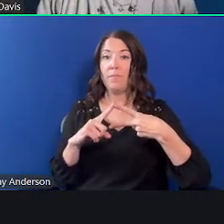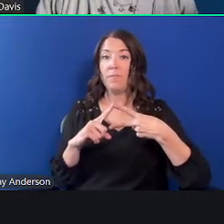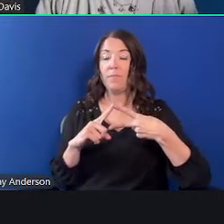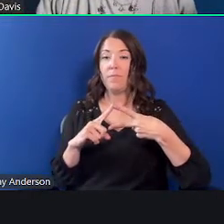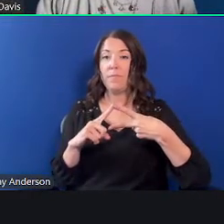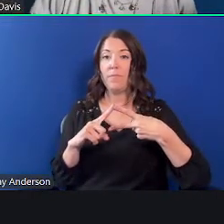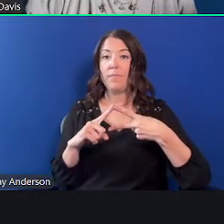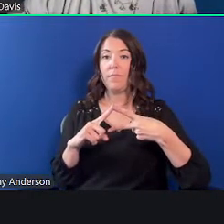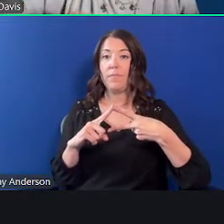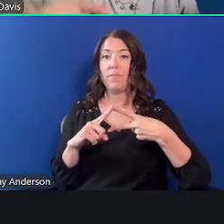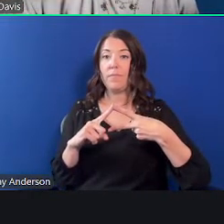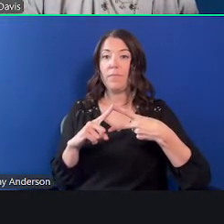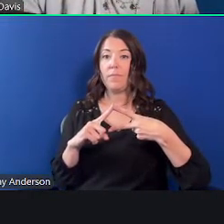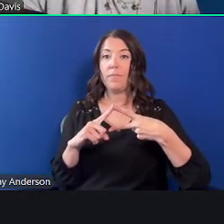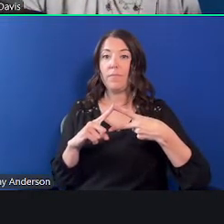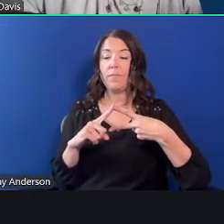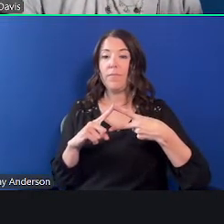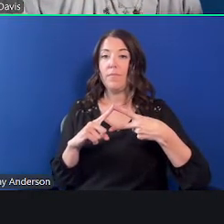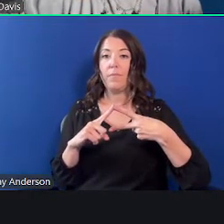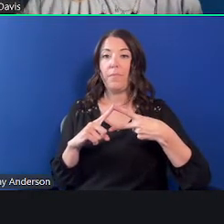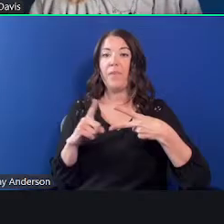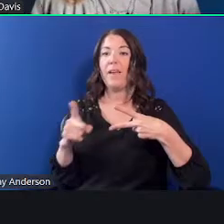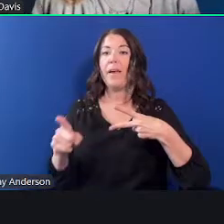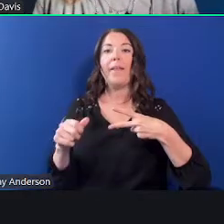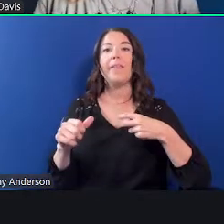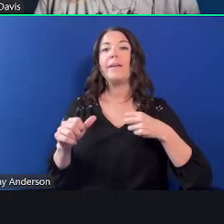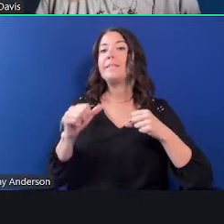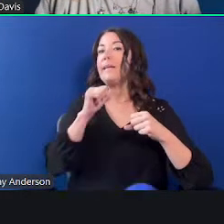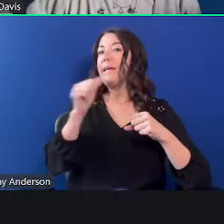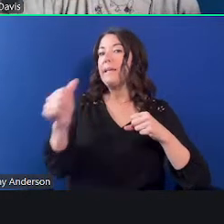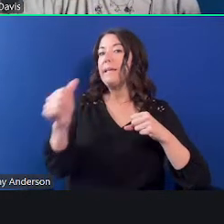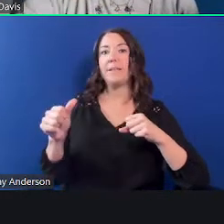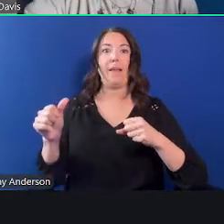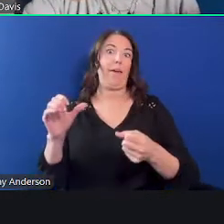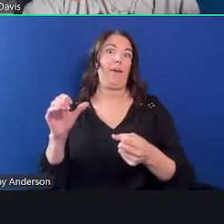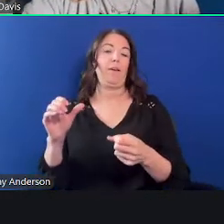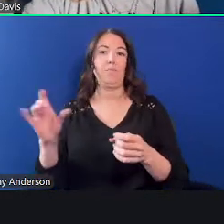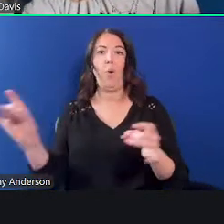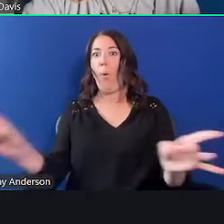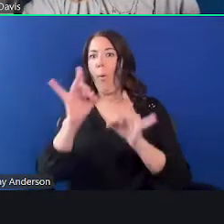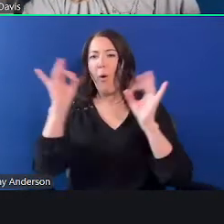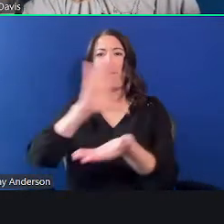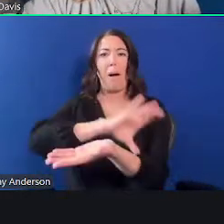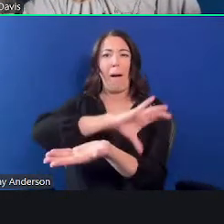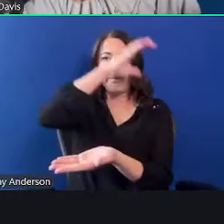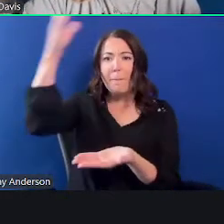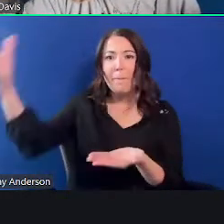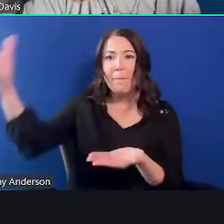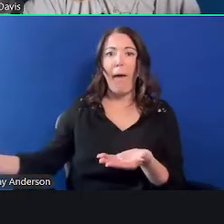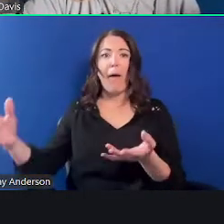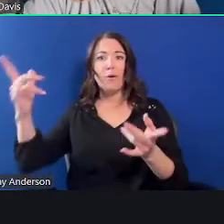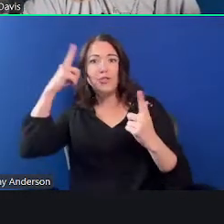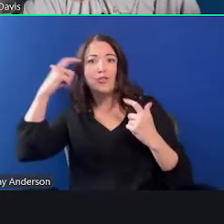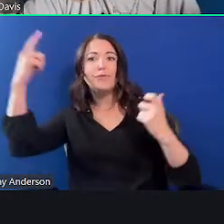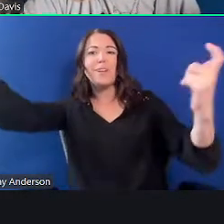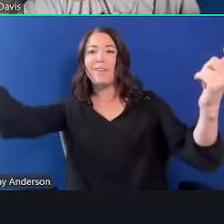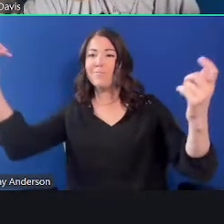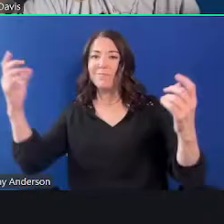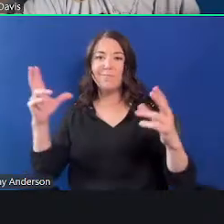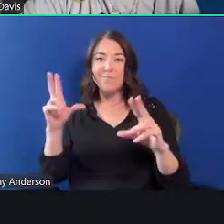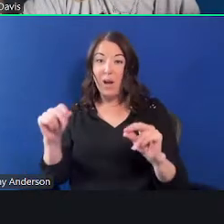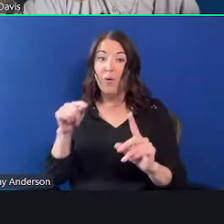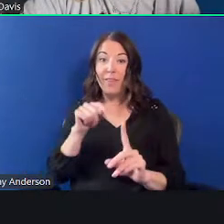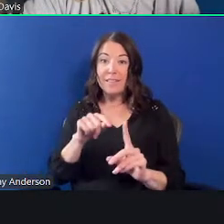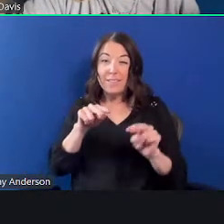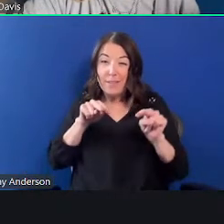this isn't like a superfluous pie in the sky request. This is taking a look at what are the critical needs right